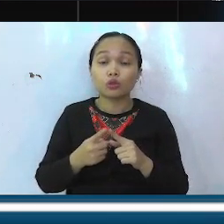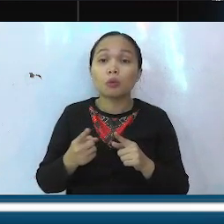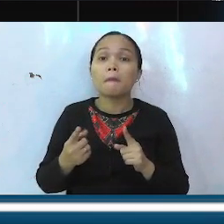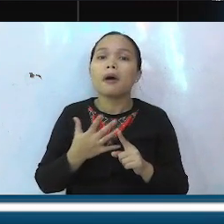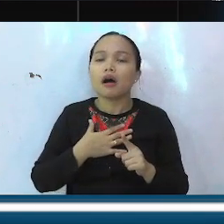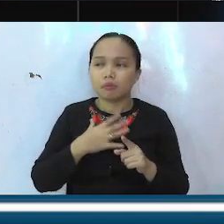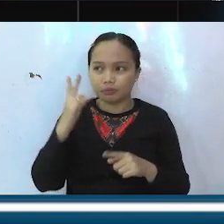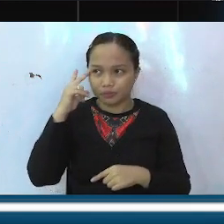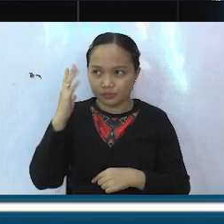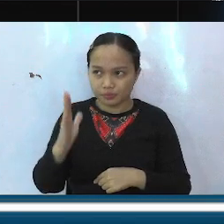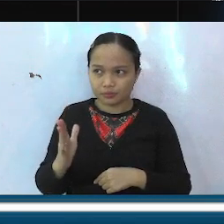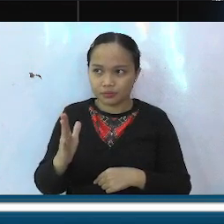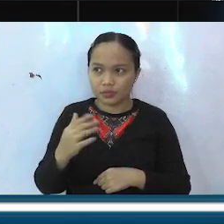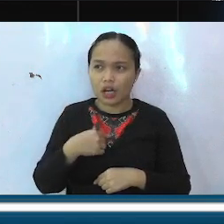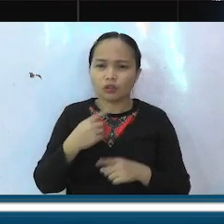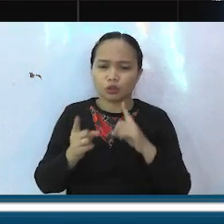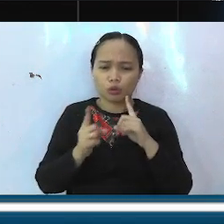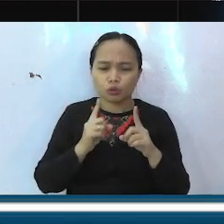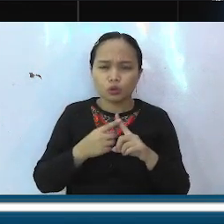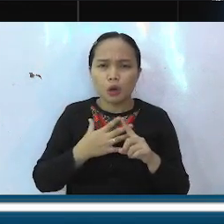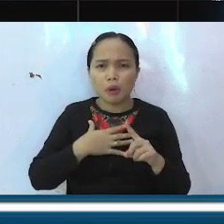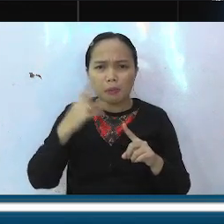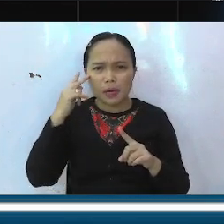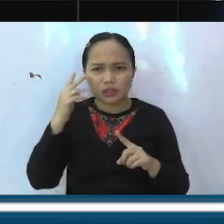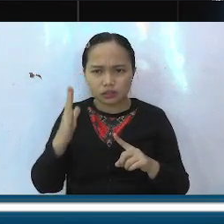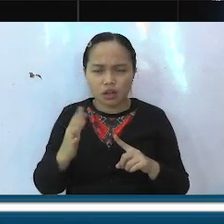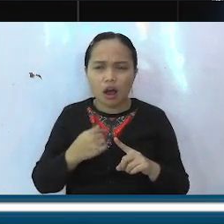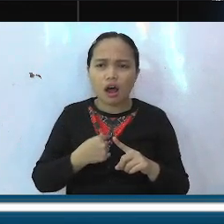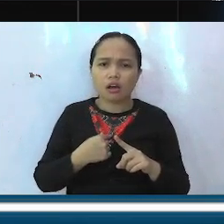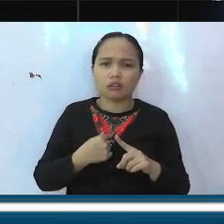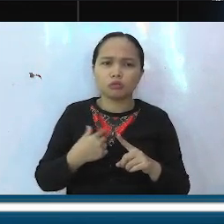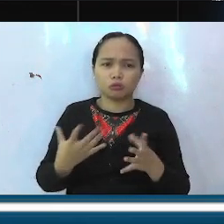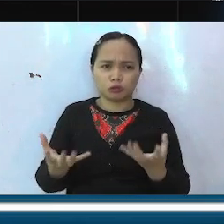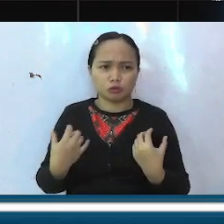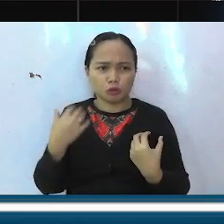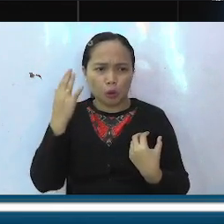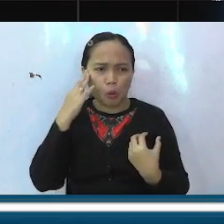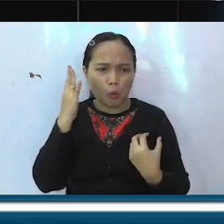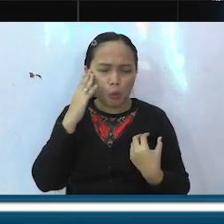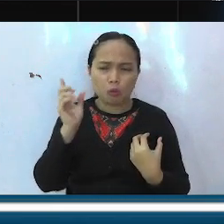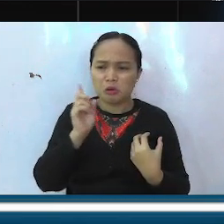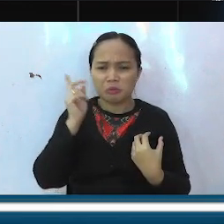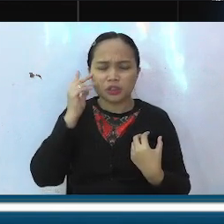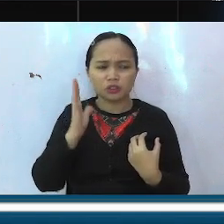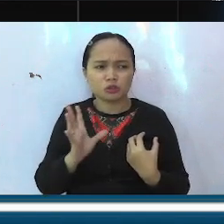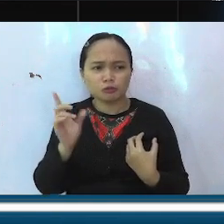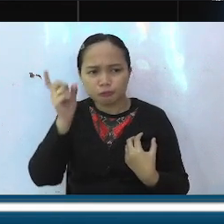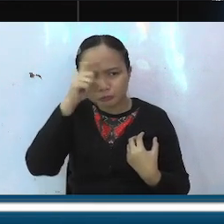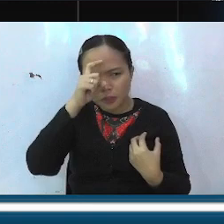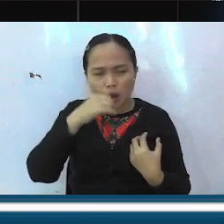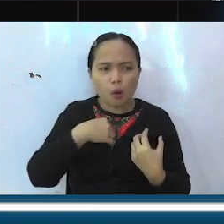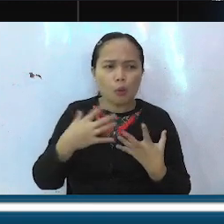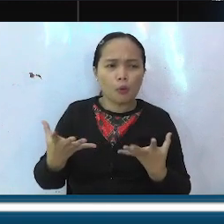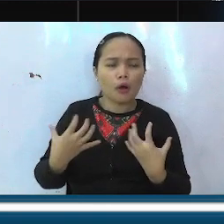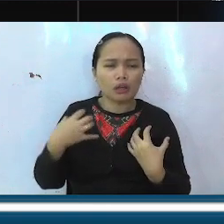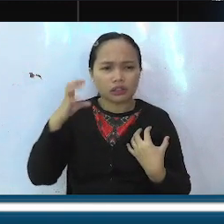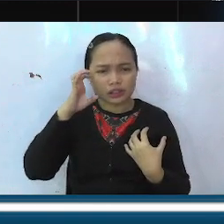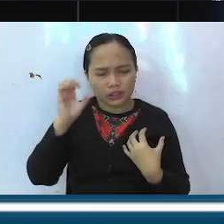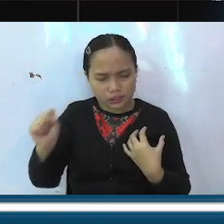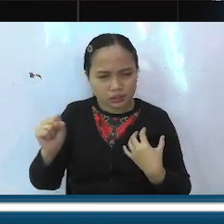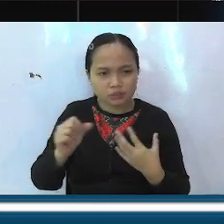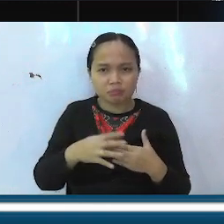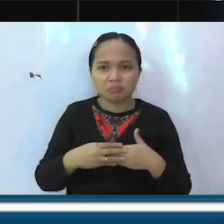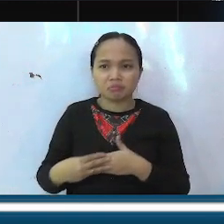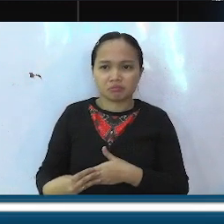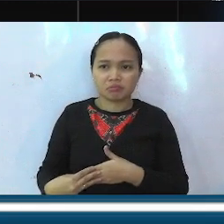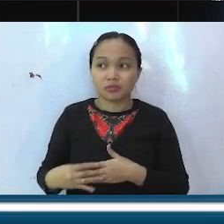pastor. Amen. I go talk with my pastor. I want to know what he thinks. I want his wisdom. I want his guidance. Amen. Amen.